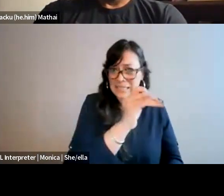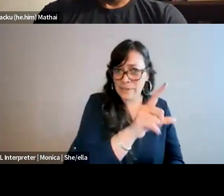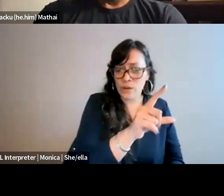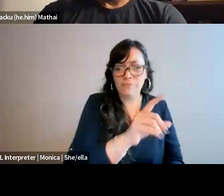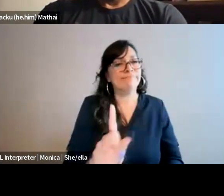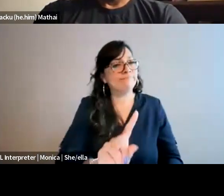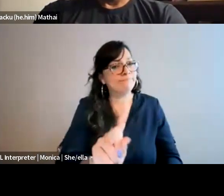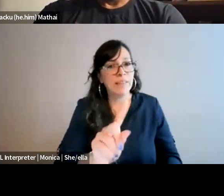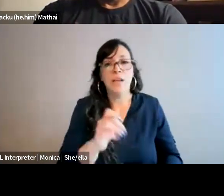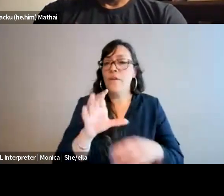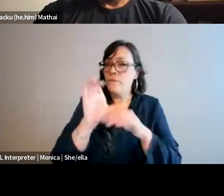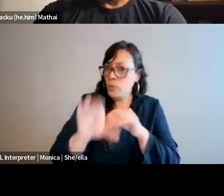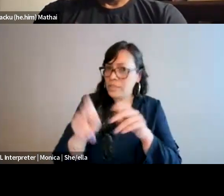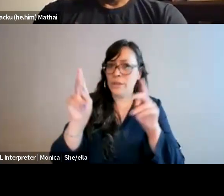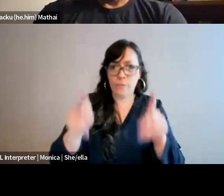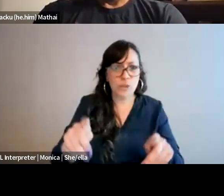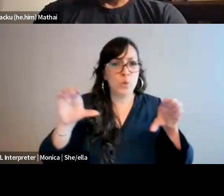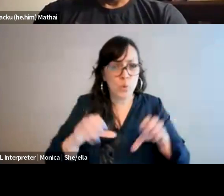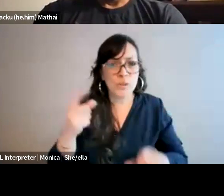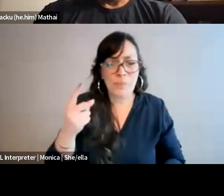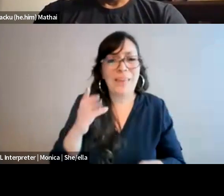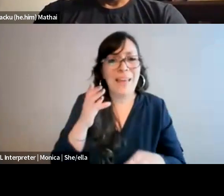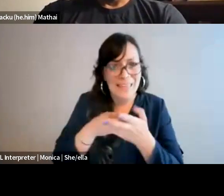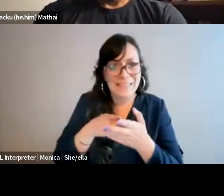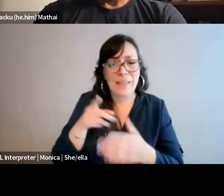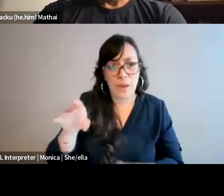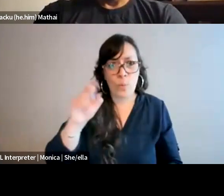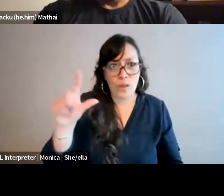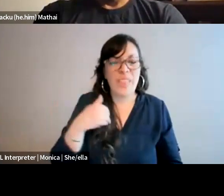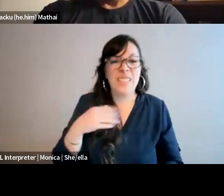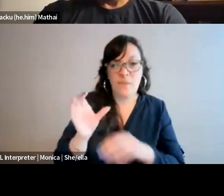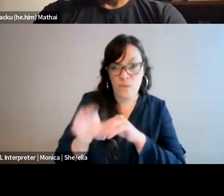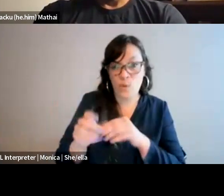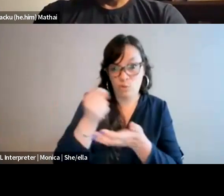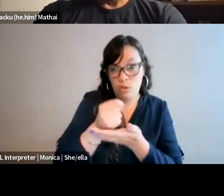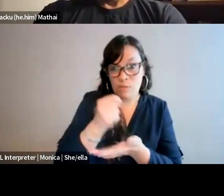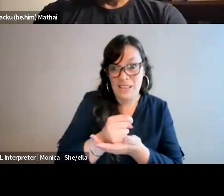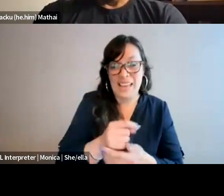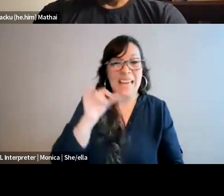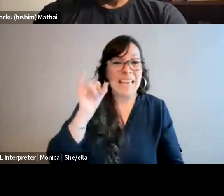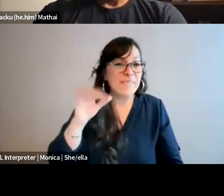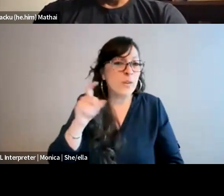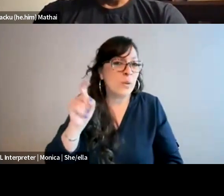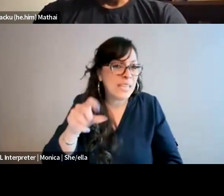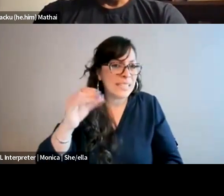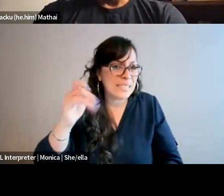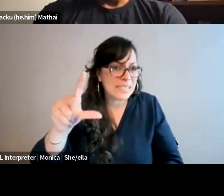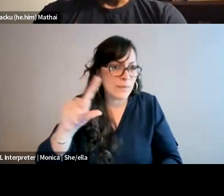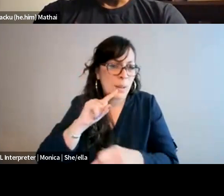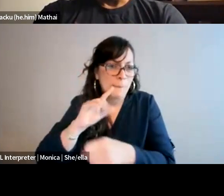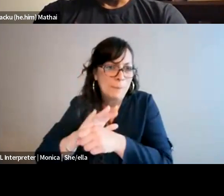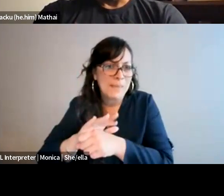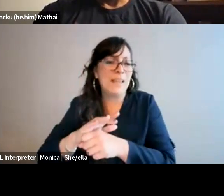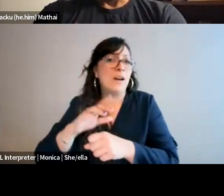Forcing someone to do something against their will is forced treatment. And if you need a civil commitment to help someone,